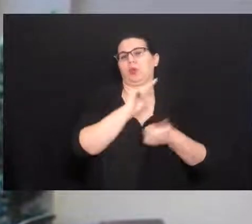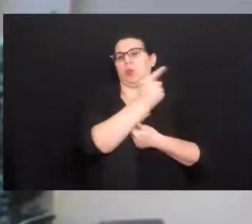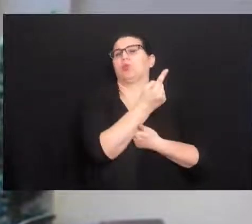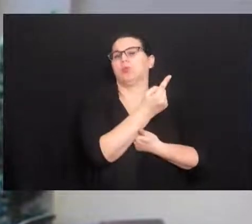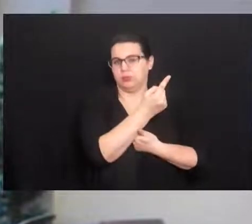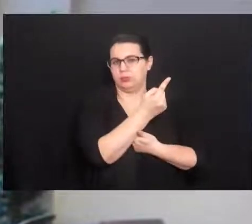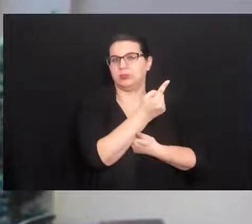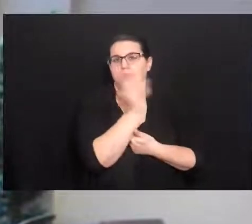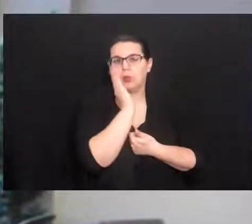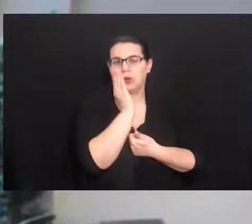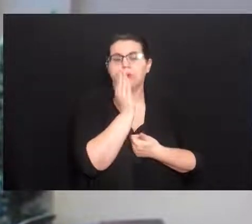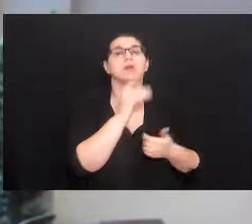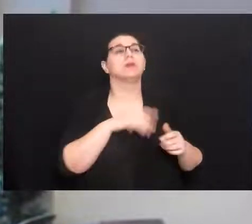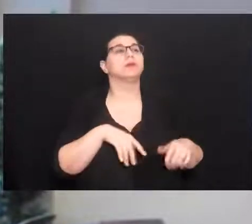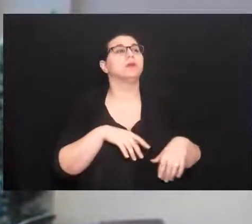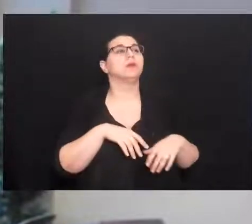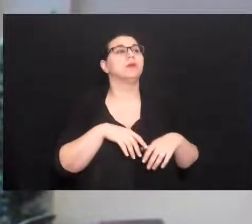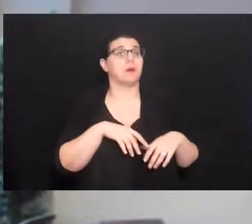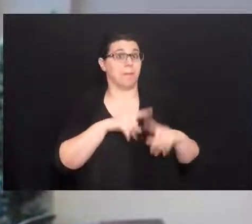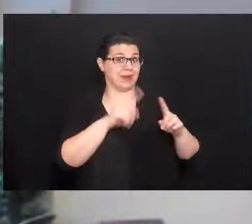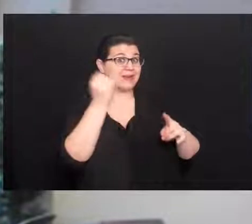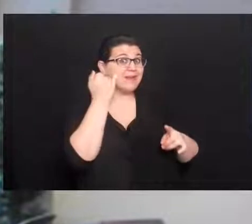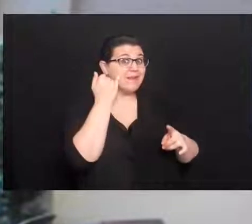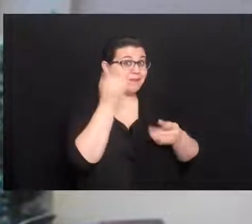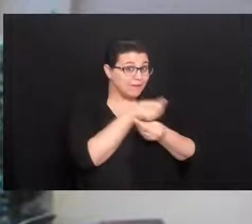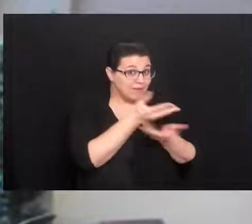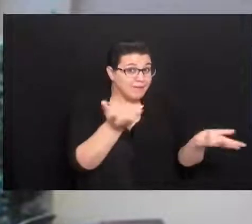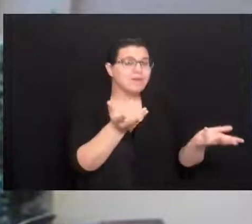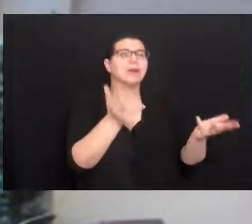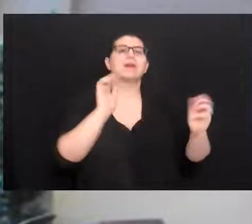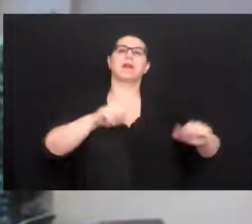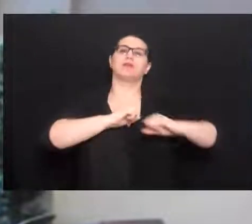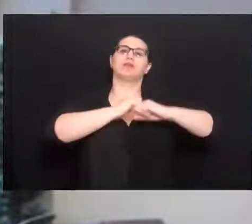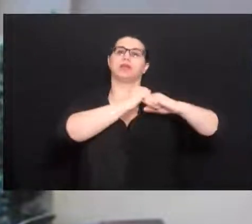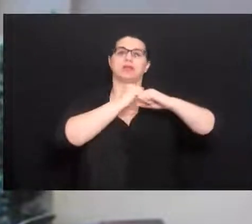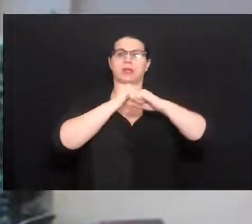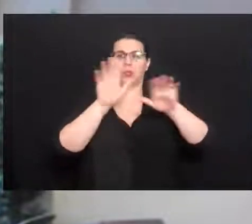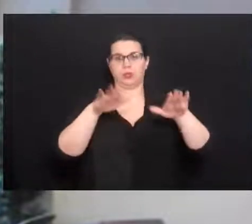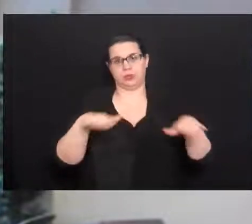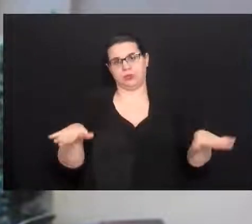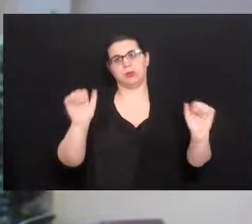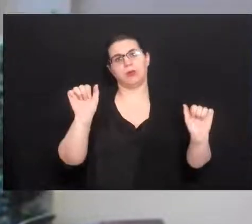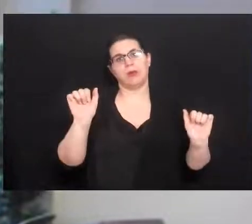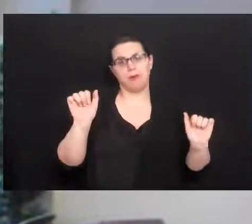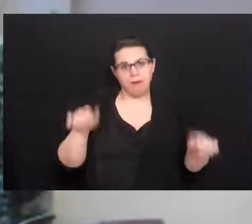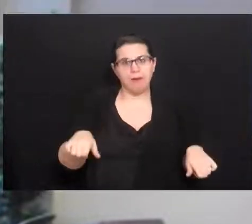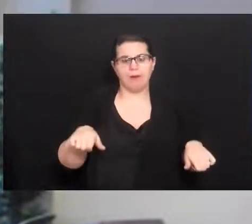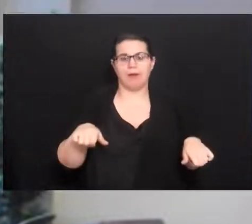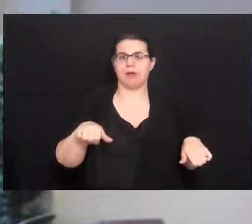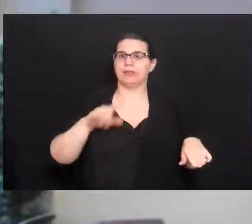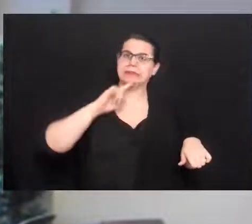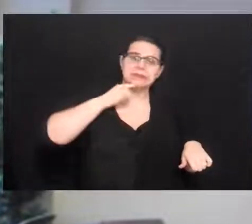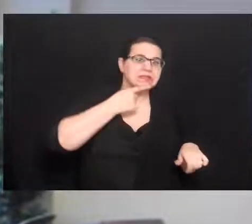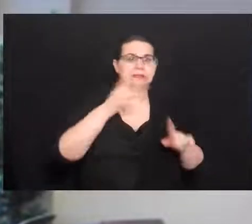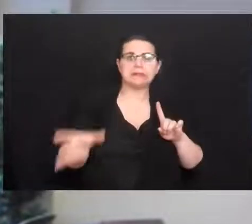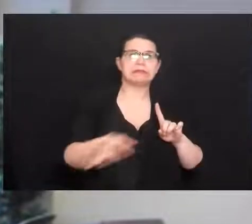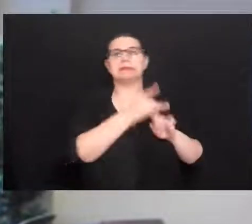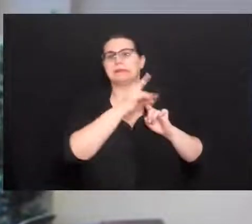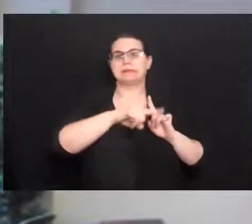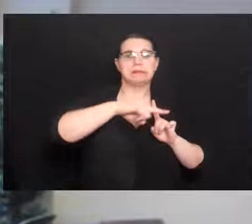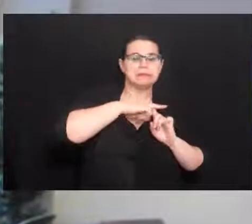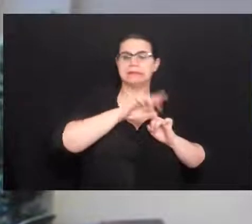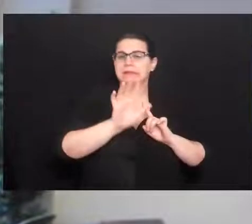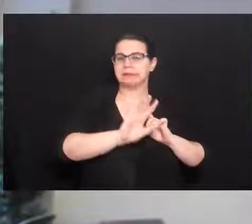will enable us to have a way to protect these children from severe infection that we just talked about,